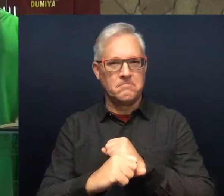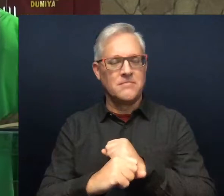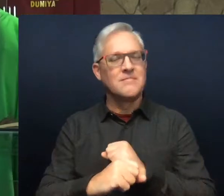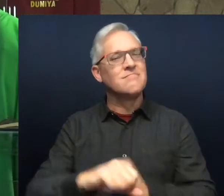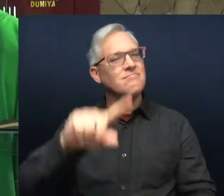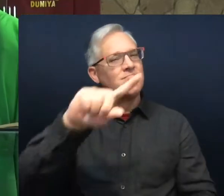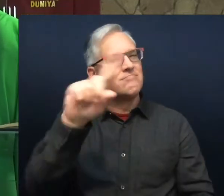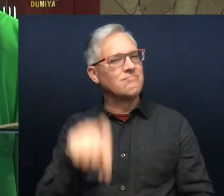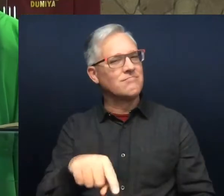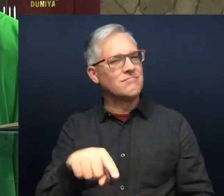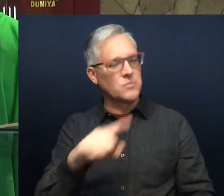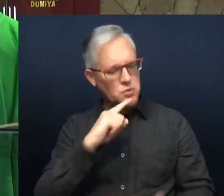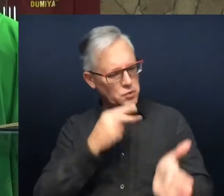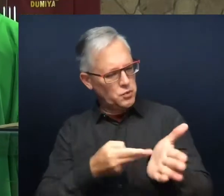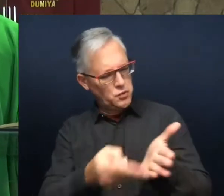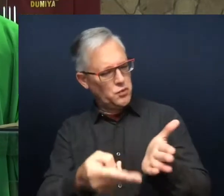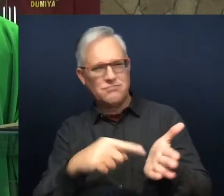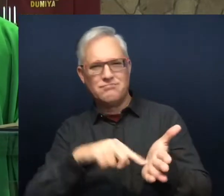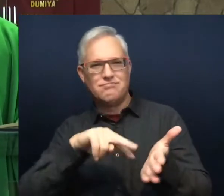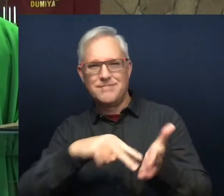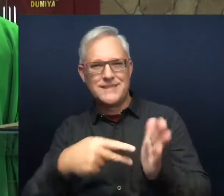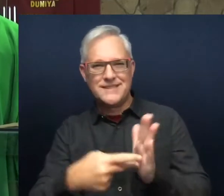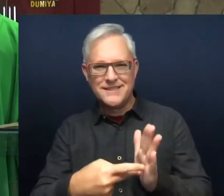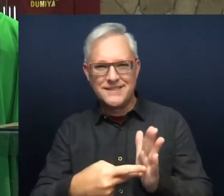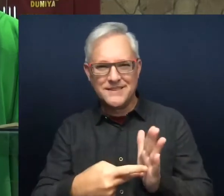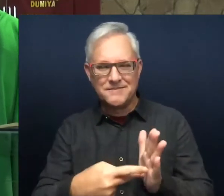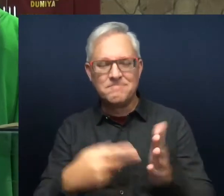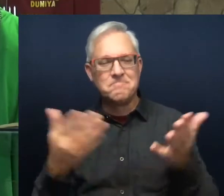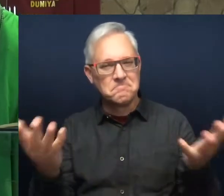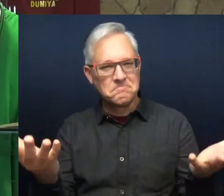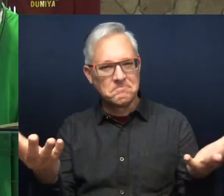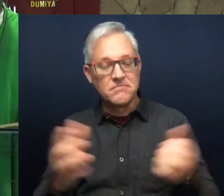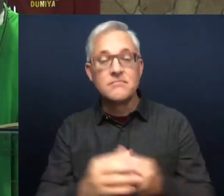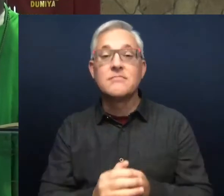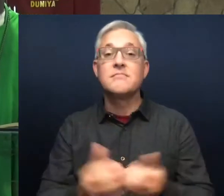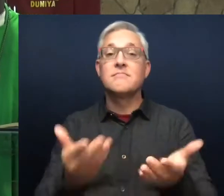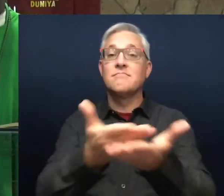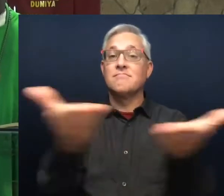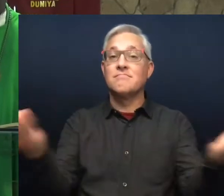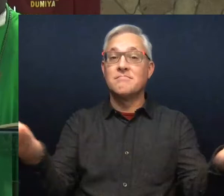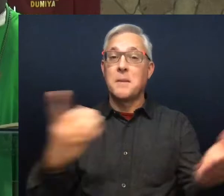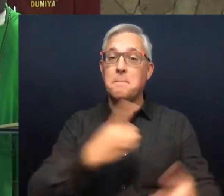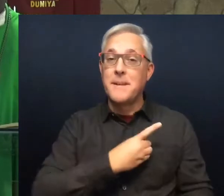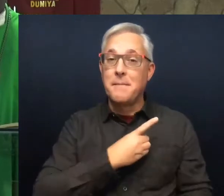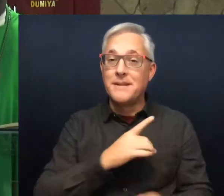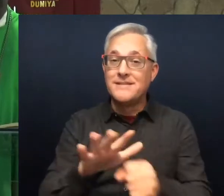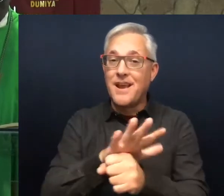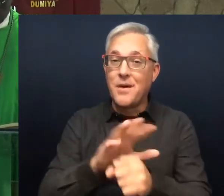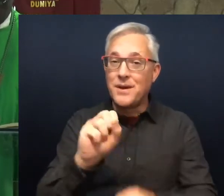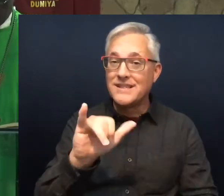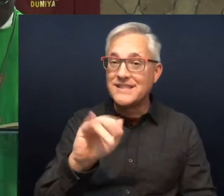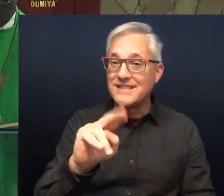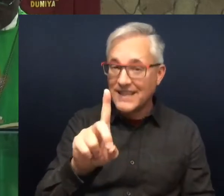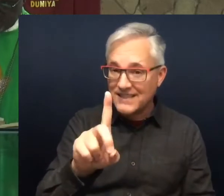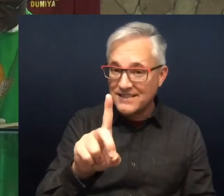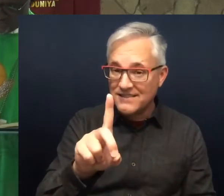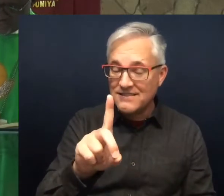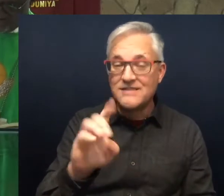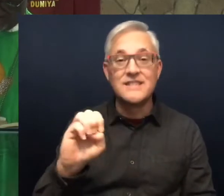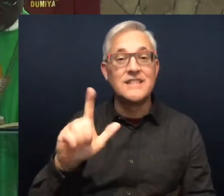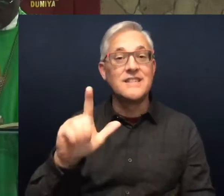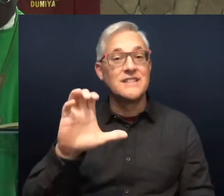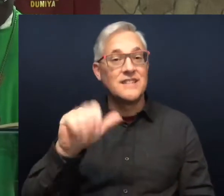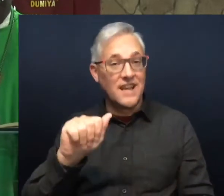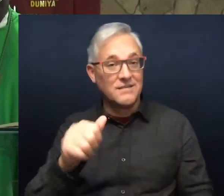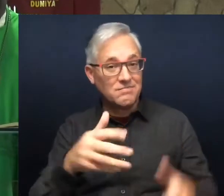Dear friends in the Minneapolis Area Synod of the Evangelical Lutheran Church in America and the Lutheran Church of Christ in